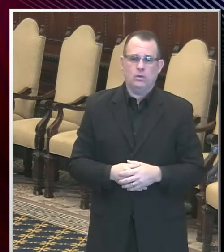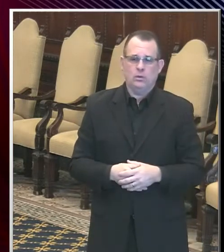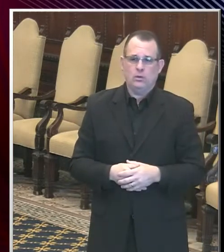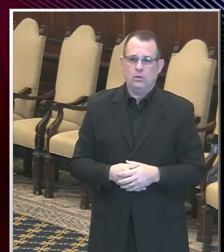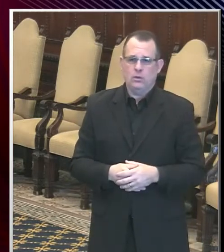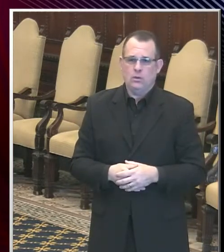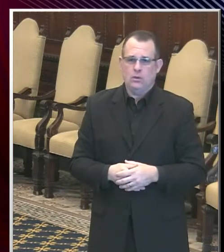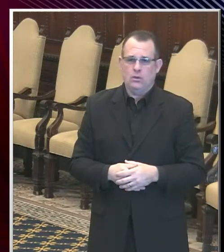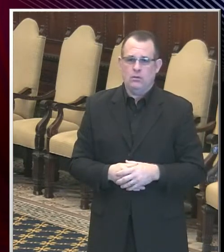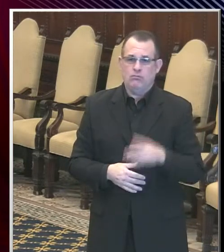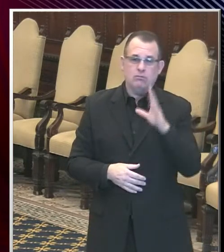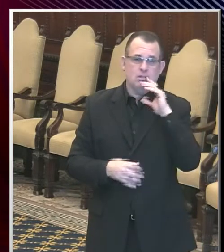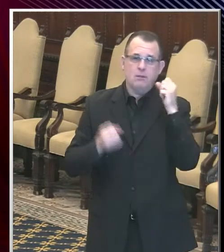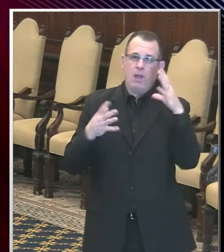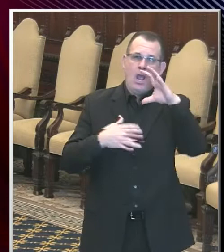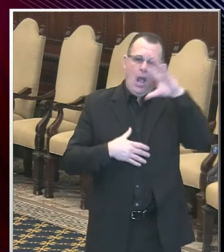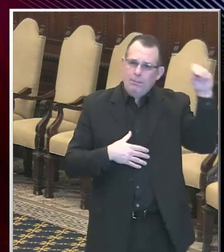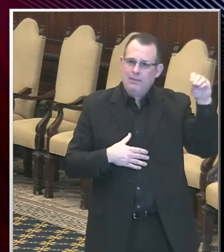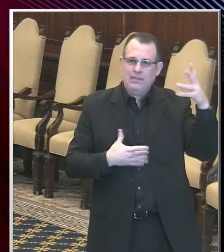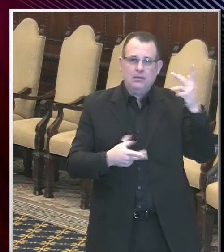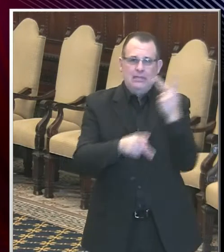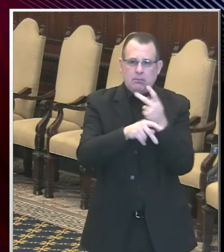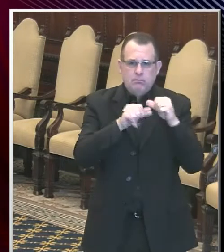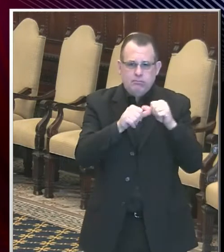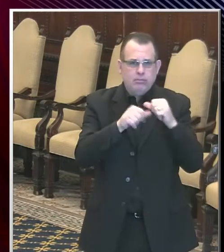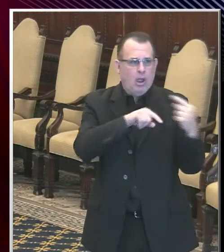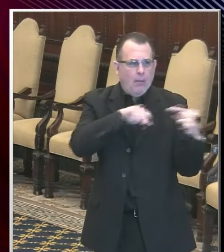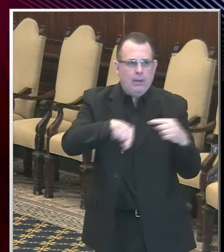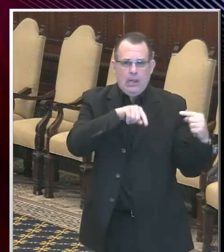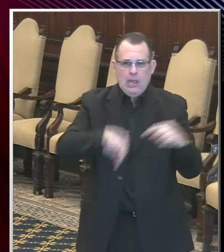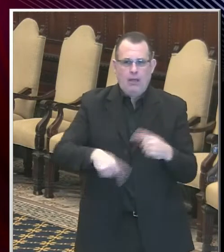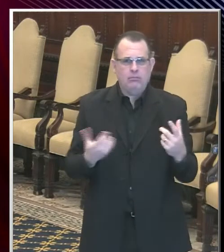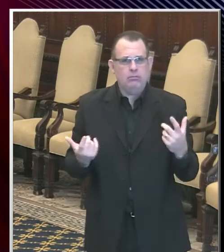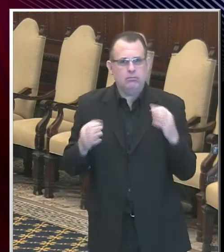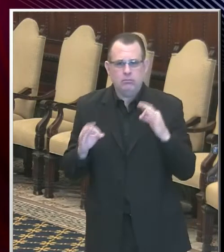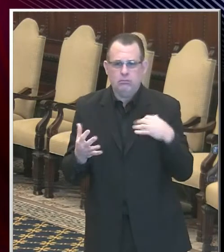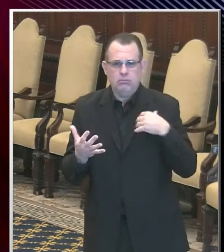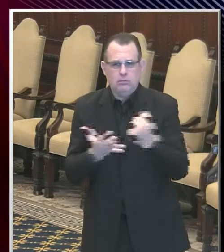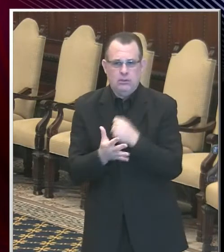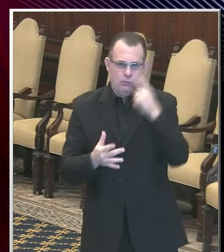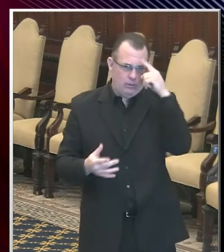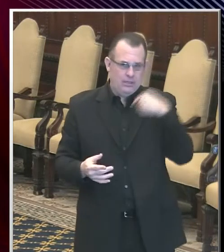There's a number of companies we retained and attracted, and I think we were holding our own.